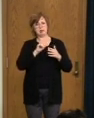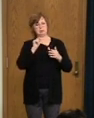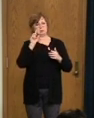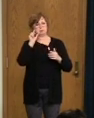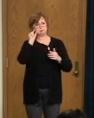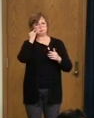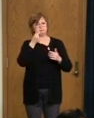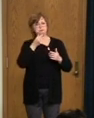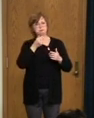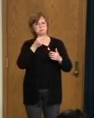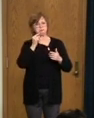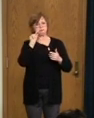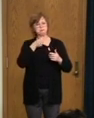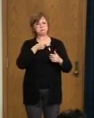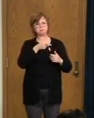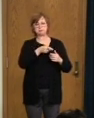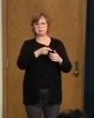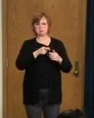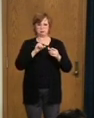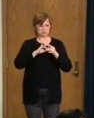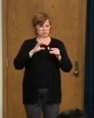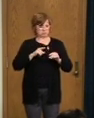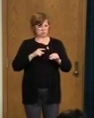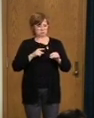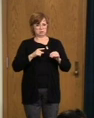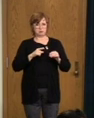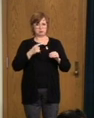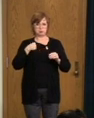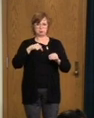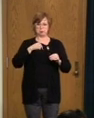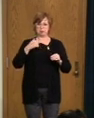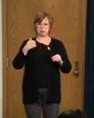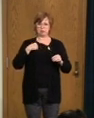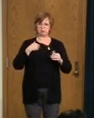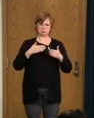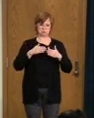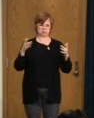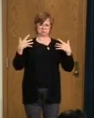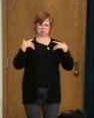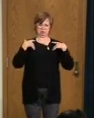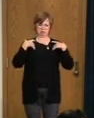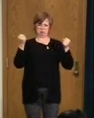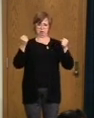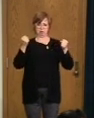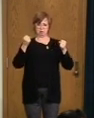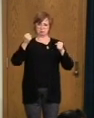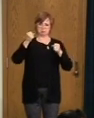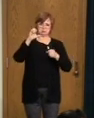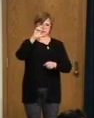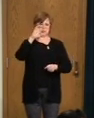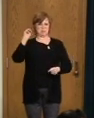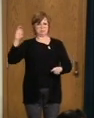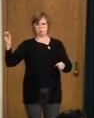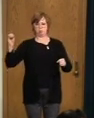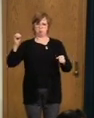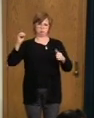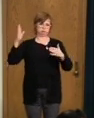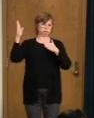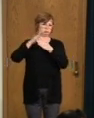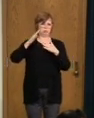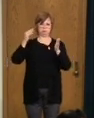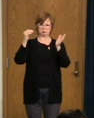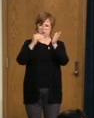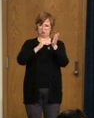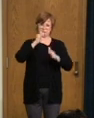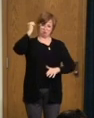idiotic. We have a public health, our chief medical health officer in this province